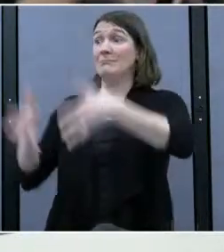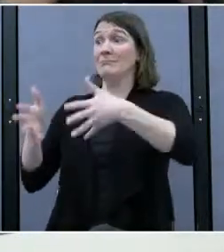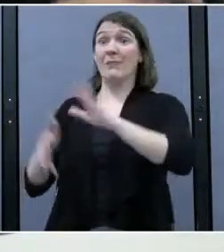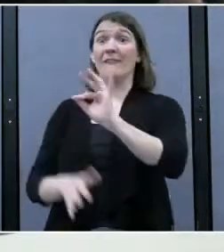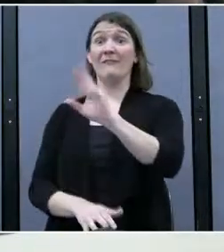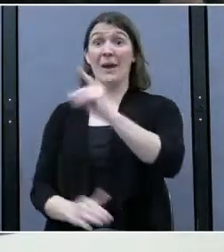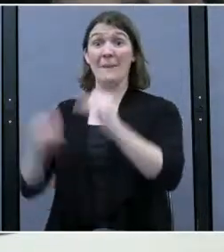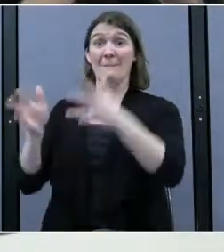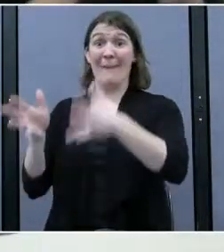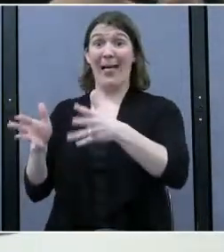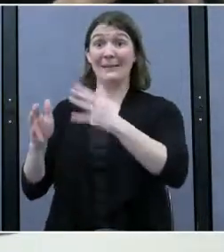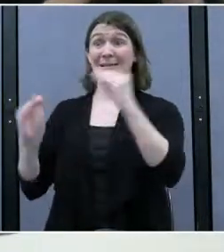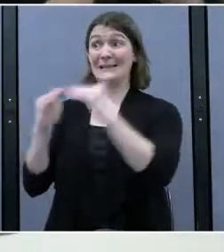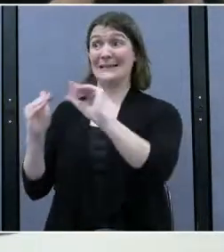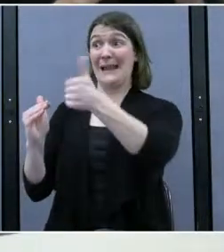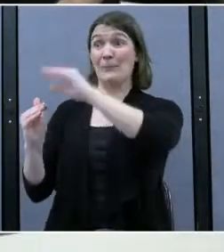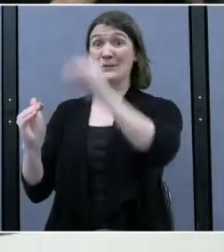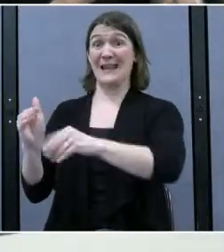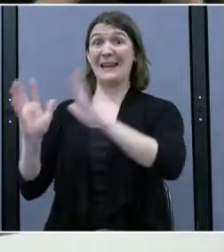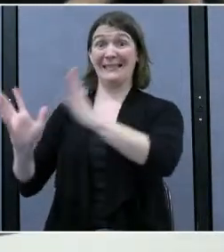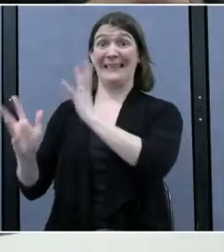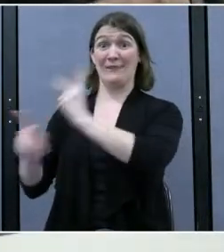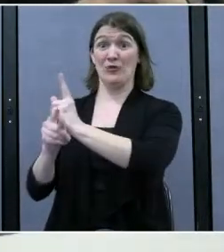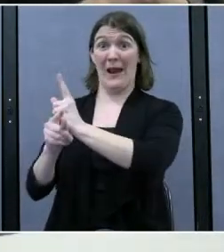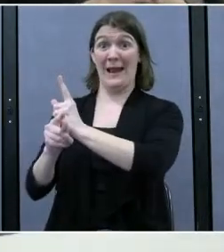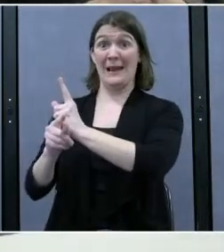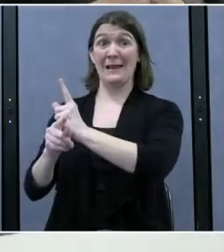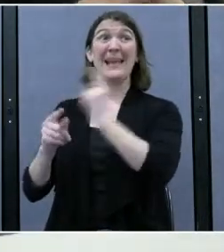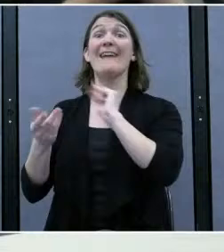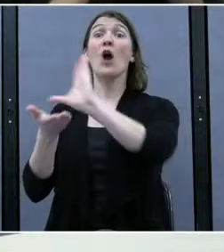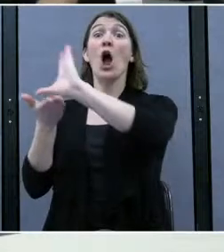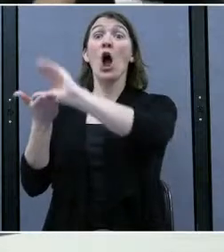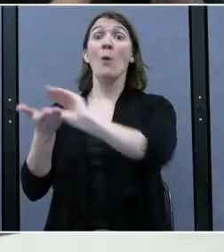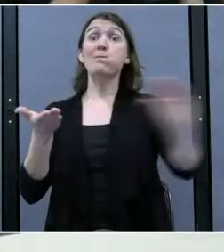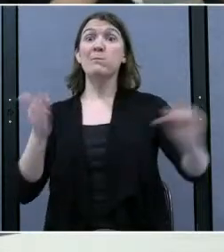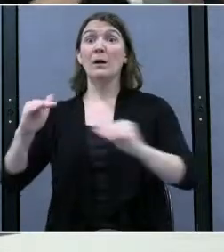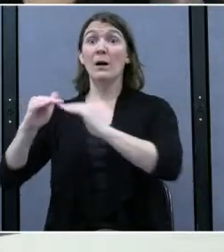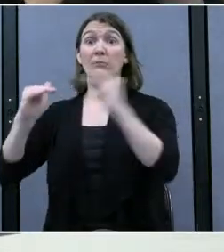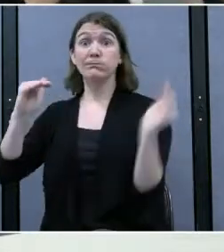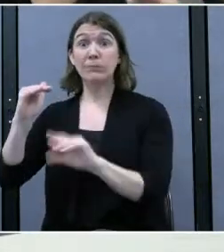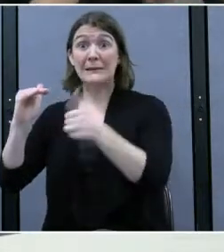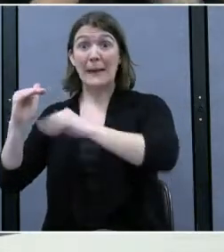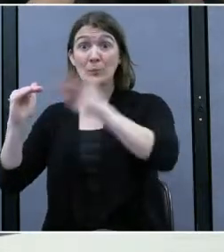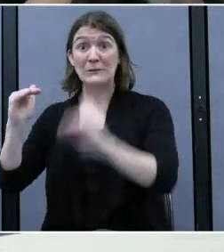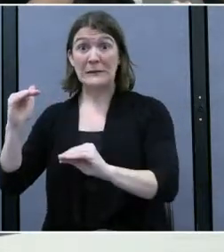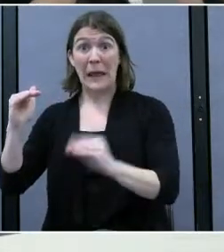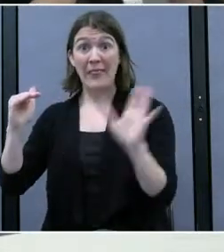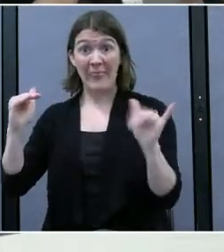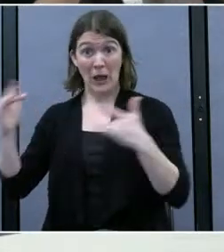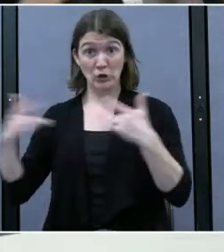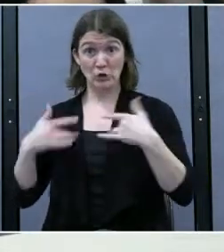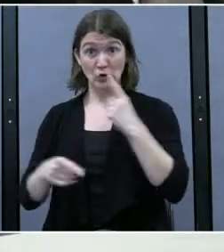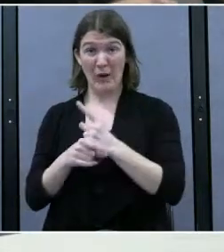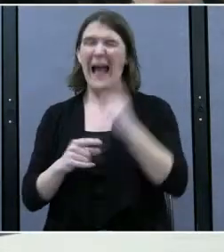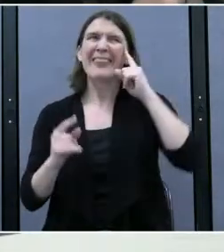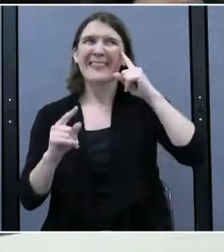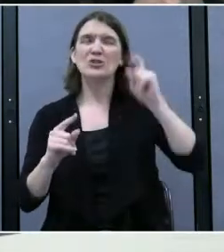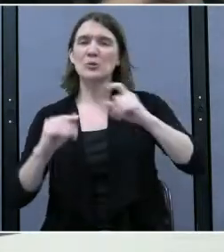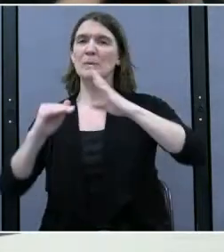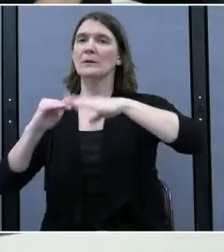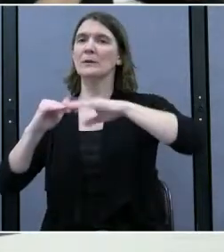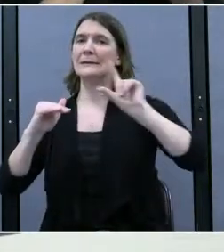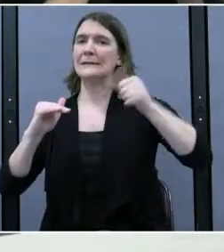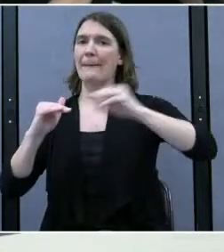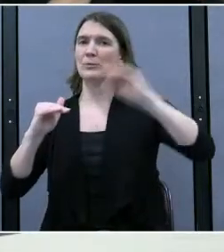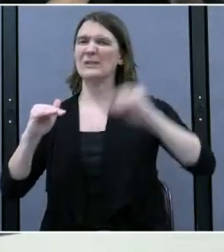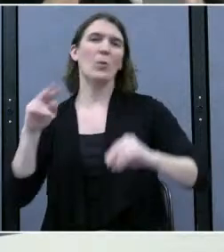of your questions? Because I don't have that answer, but we could certainly look up roughly what that amount